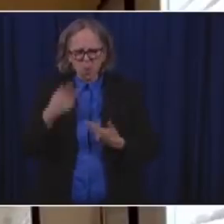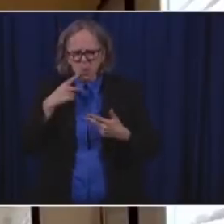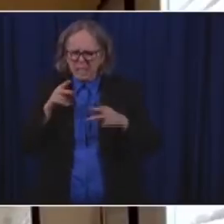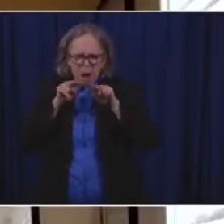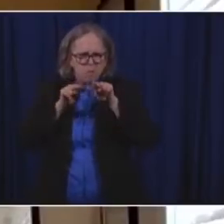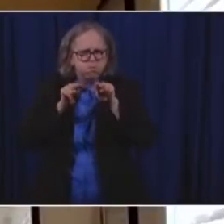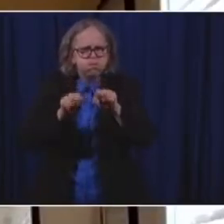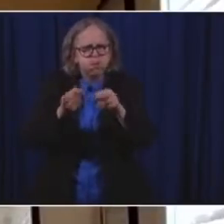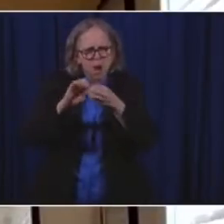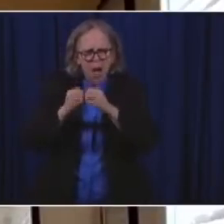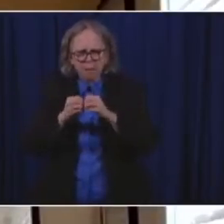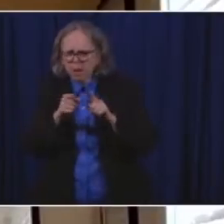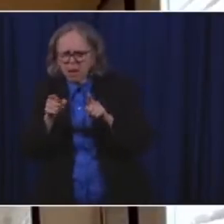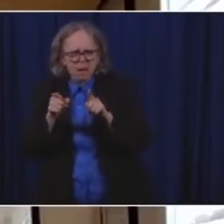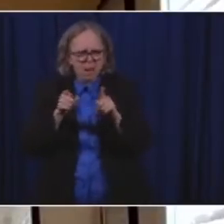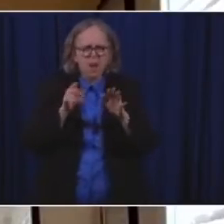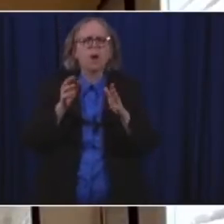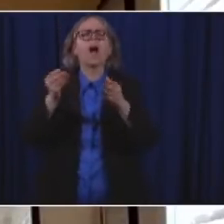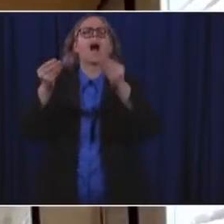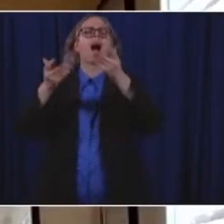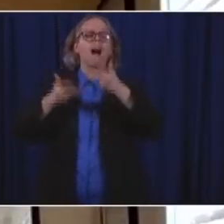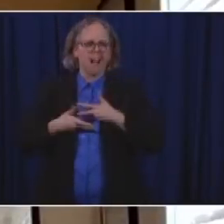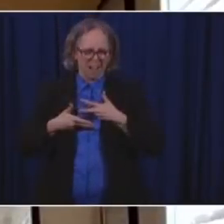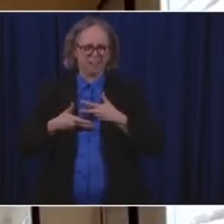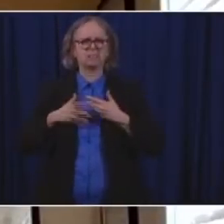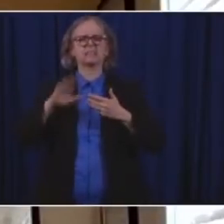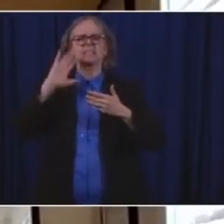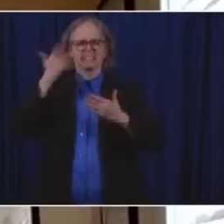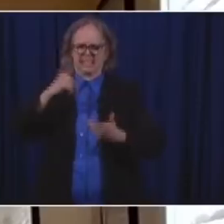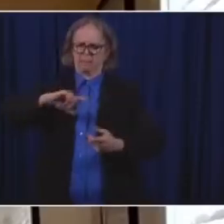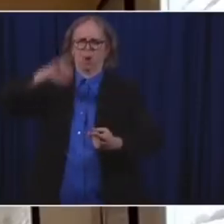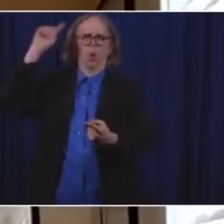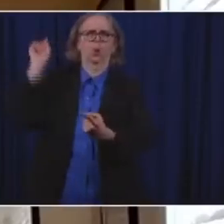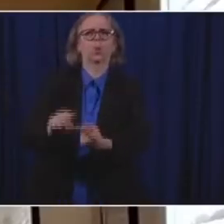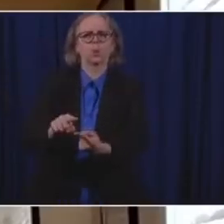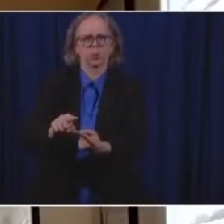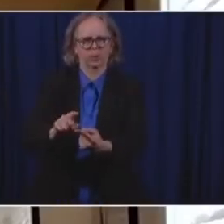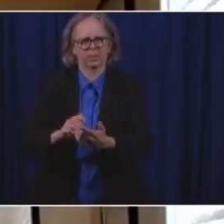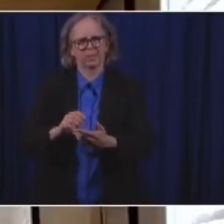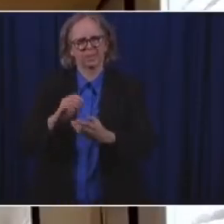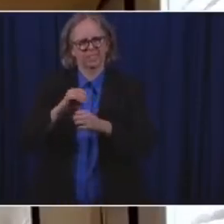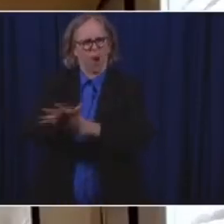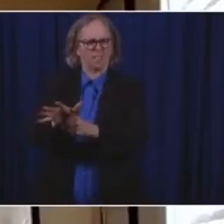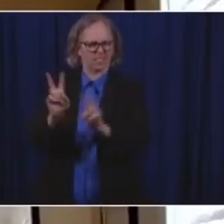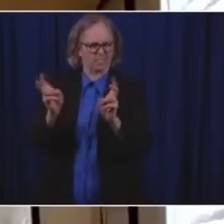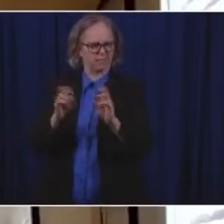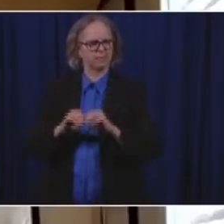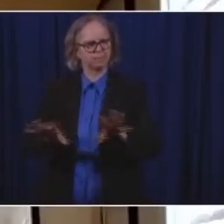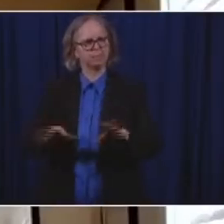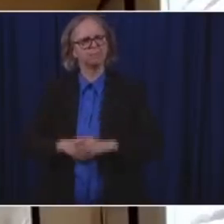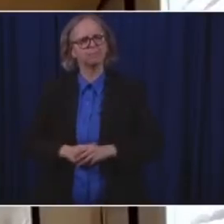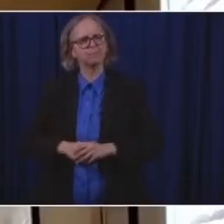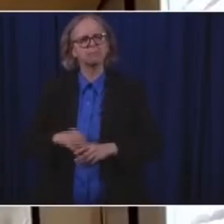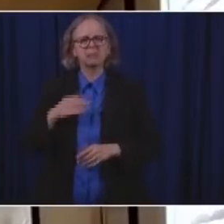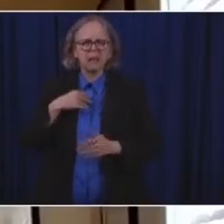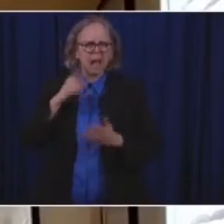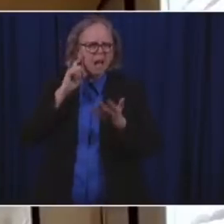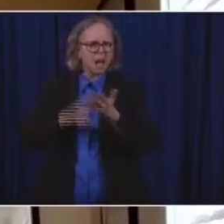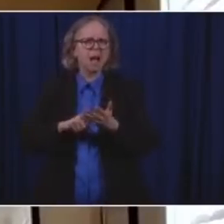some point tell us, we've slowed this virus down, and then at another point, we've put this virus to